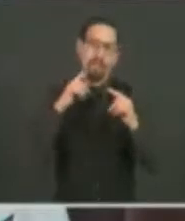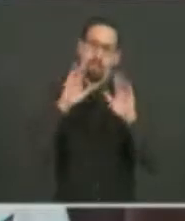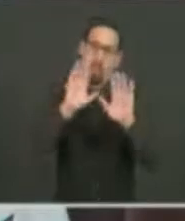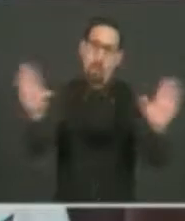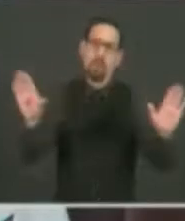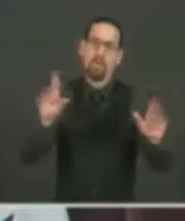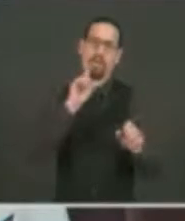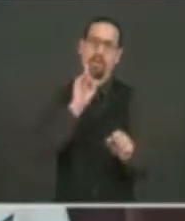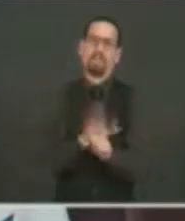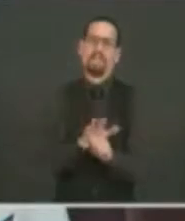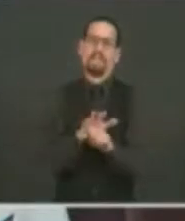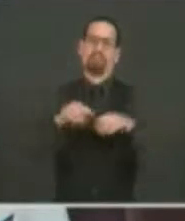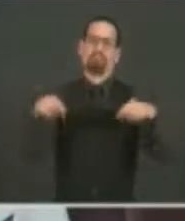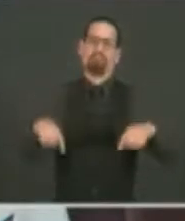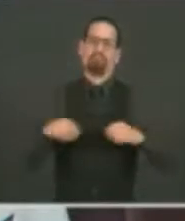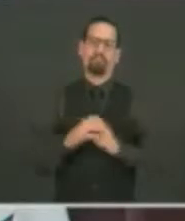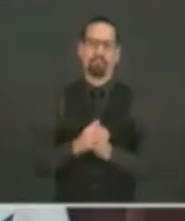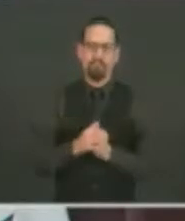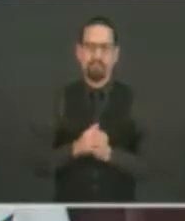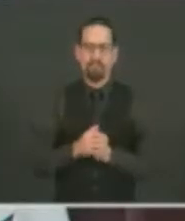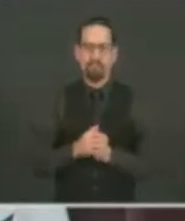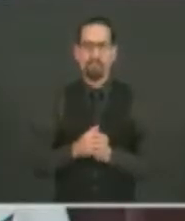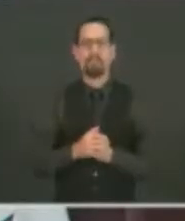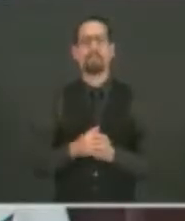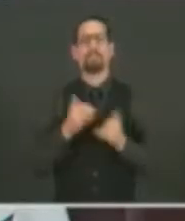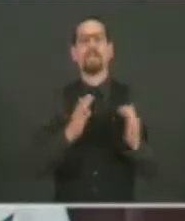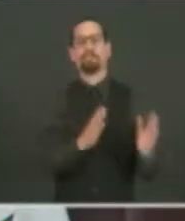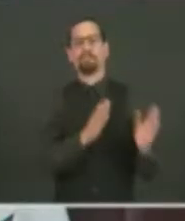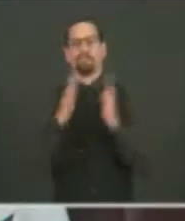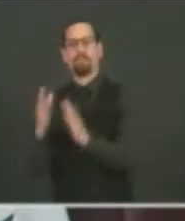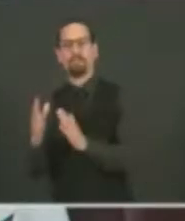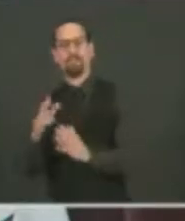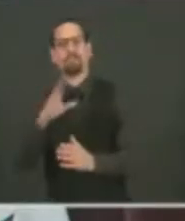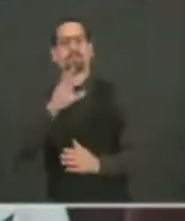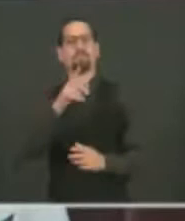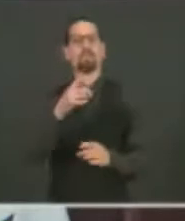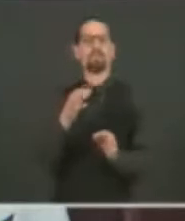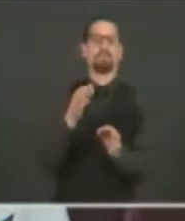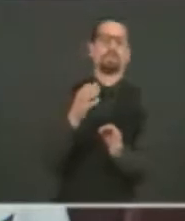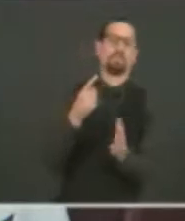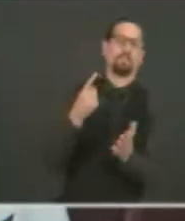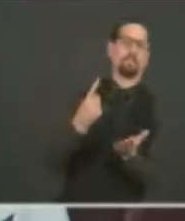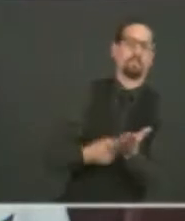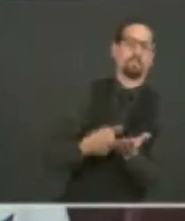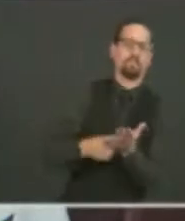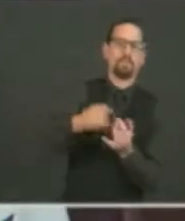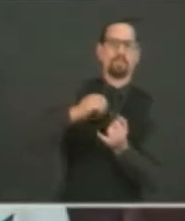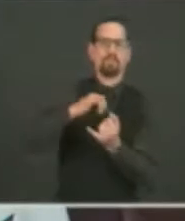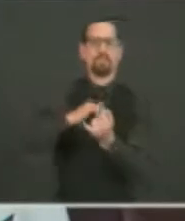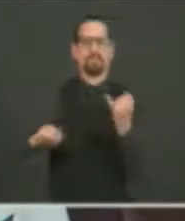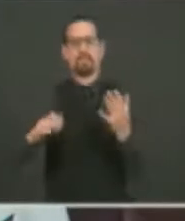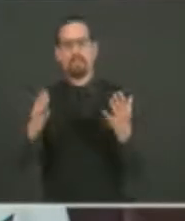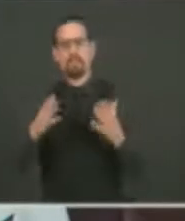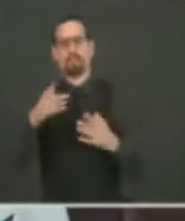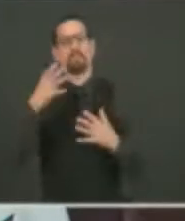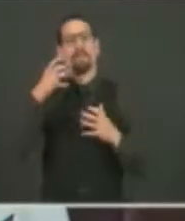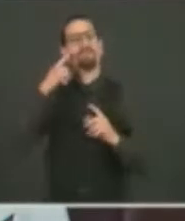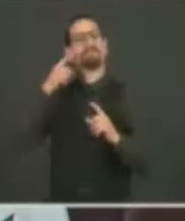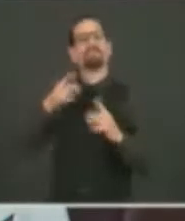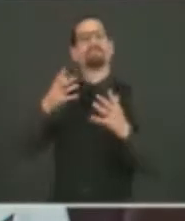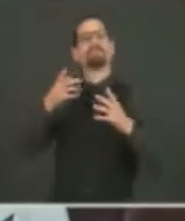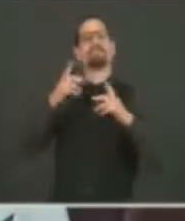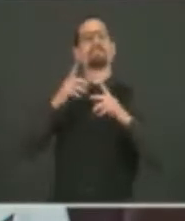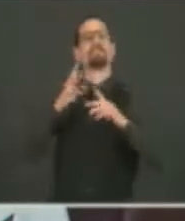Finally, I'll end where I usually begin, with a quick report on what we saw at Rhode Island's businesses in the past